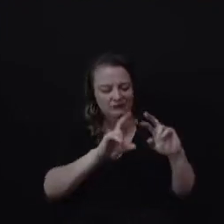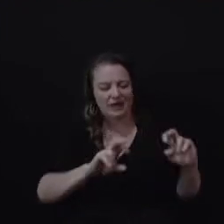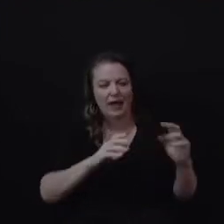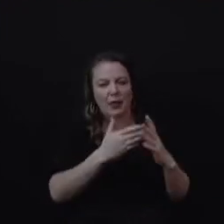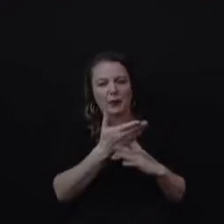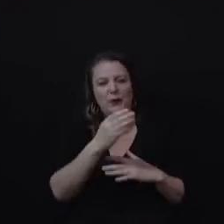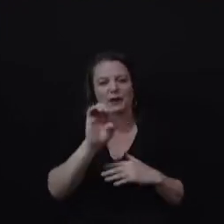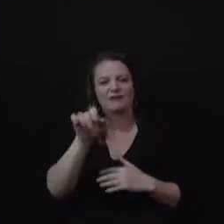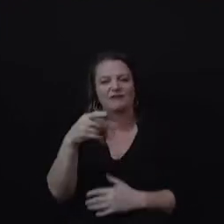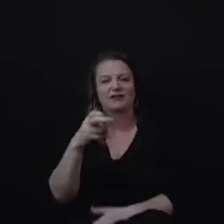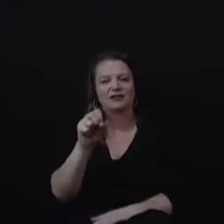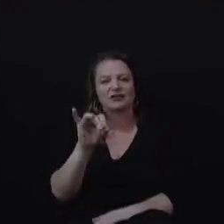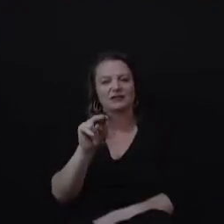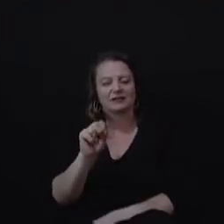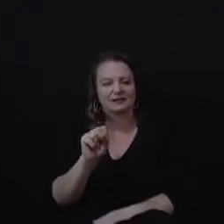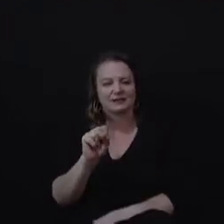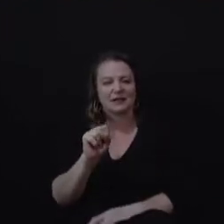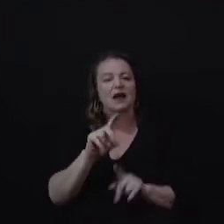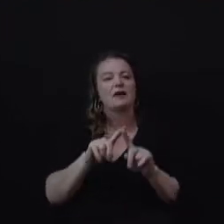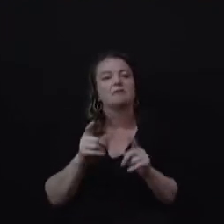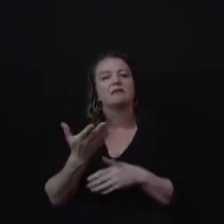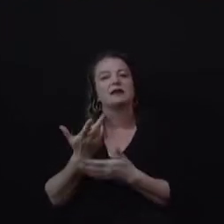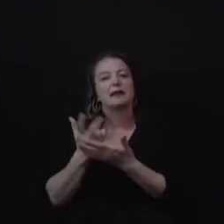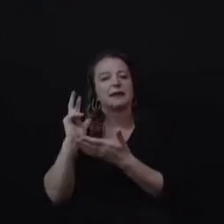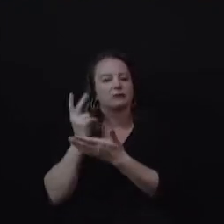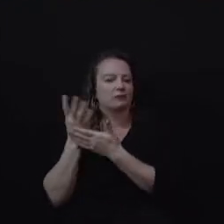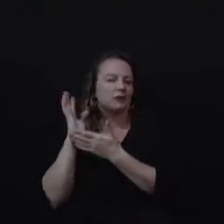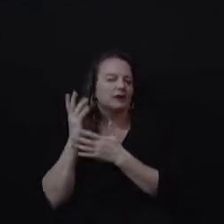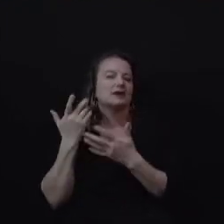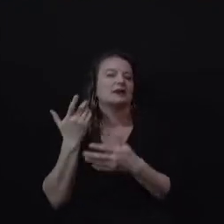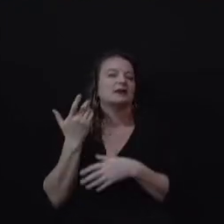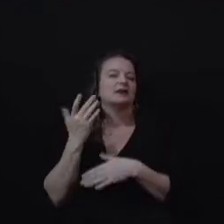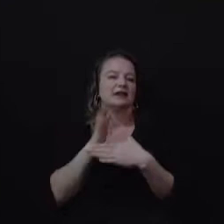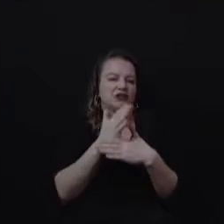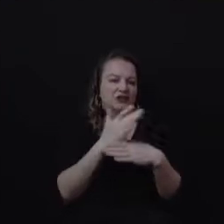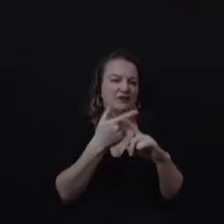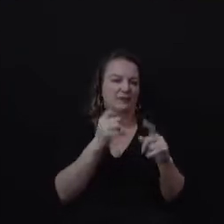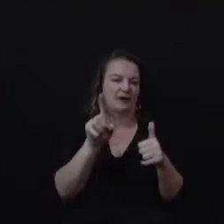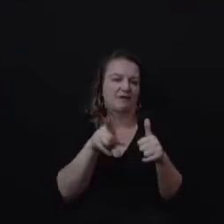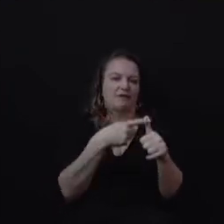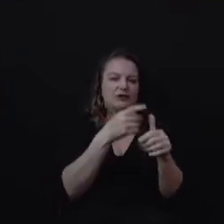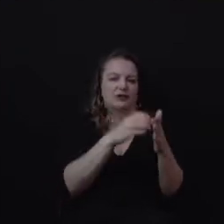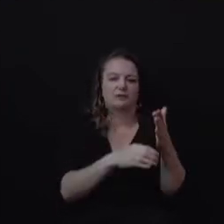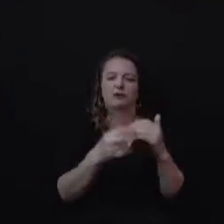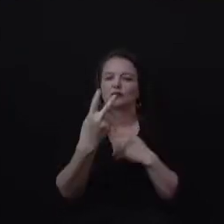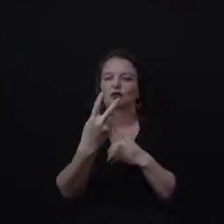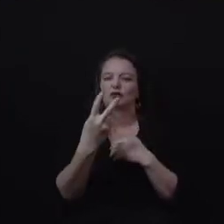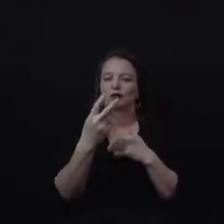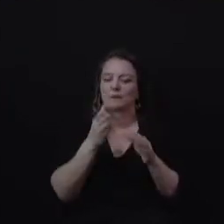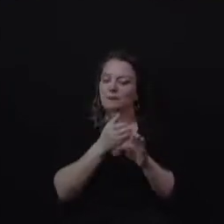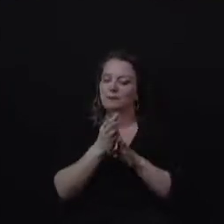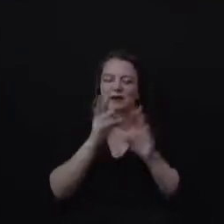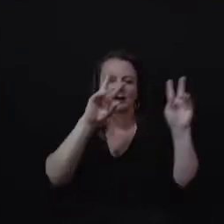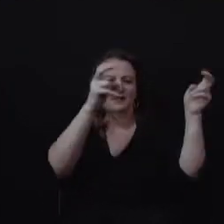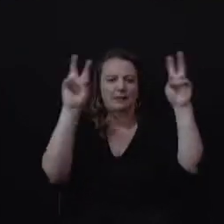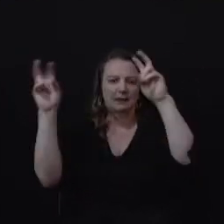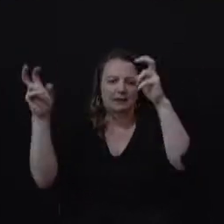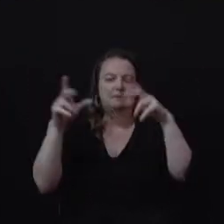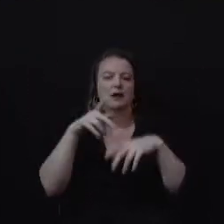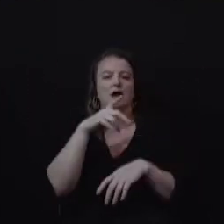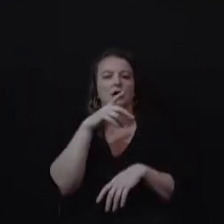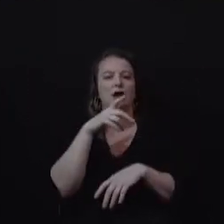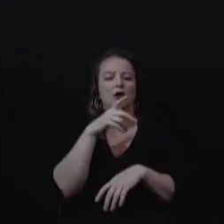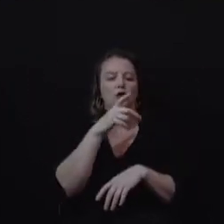3 weeks, Pastor Ben and Pastor Jennifer shared with us from this first chapter two major themes: who Jesus